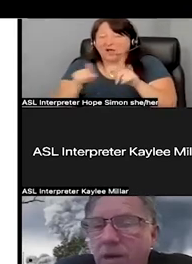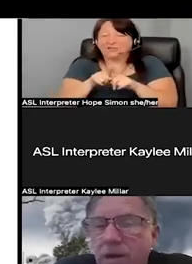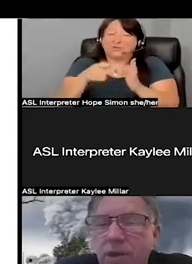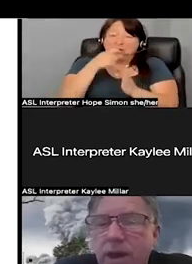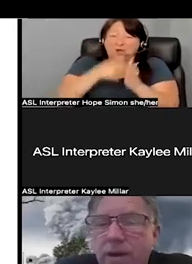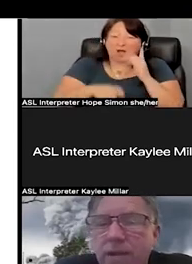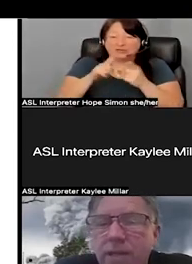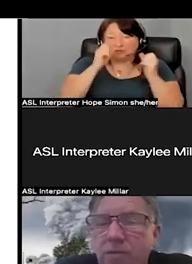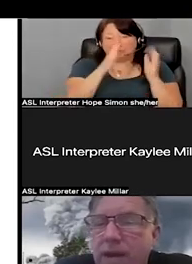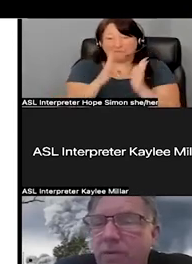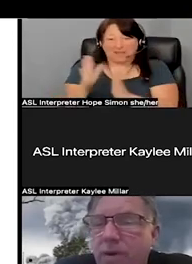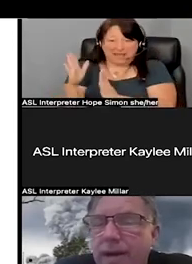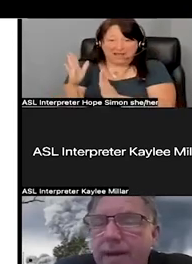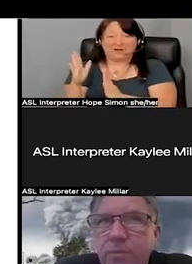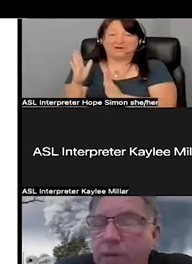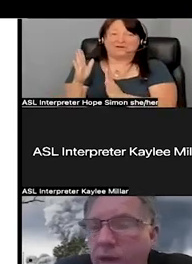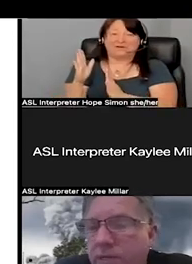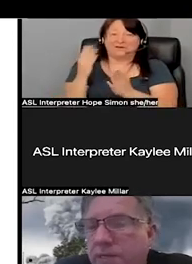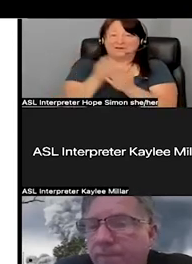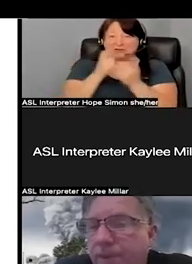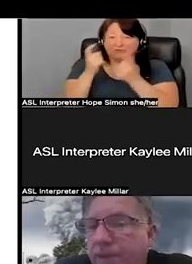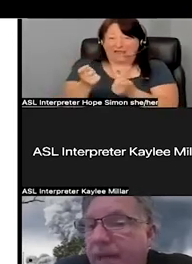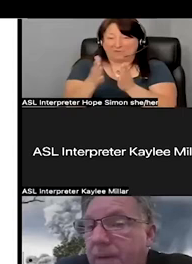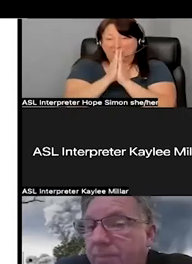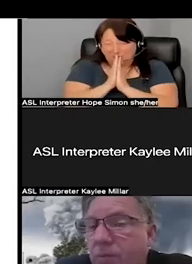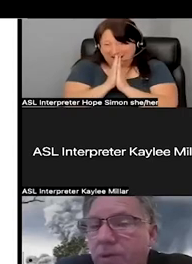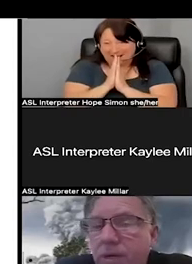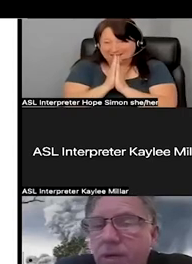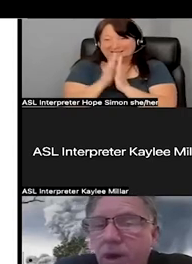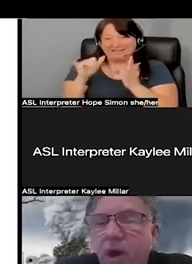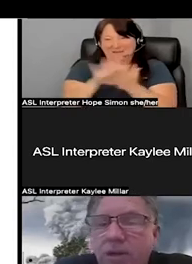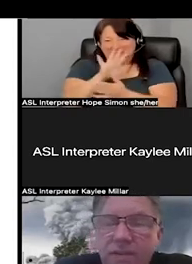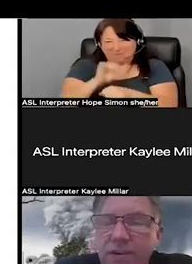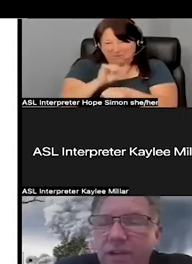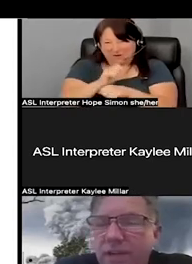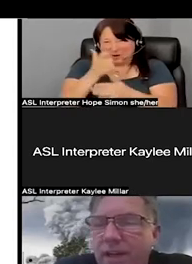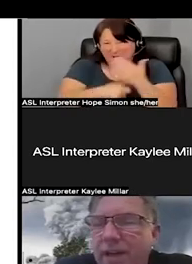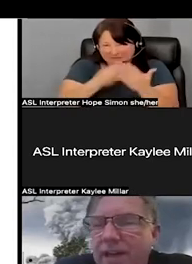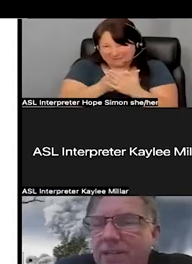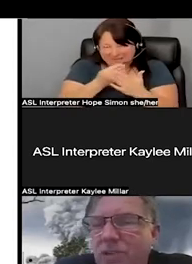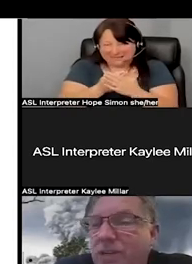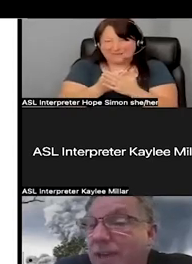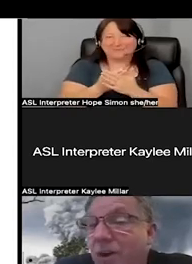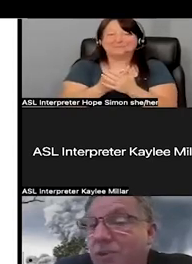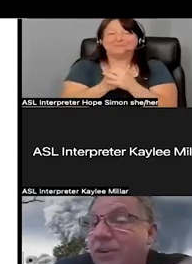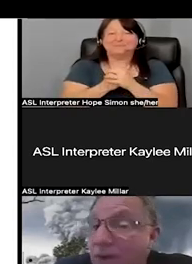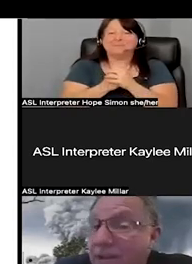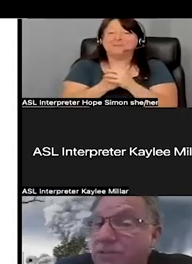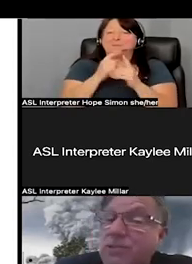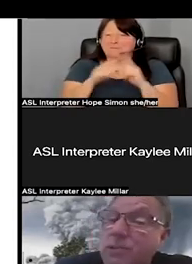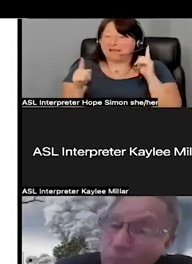prepare the grant request, that paperwork, are covered. And so you can